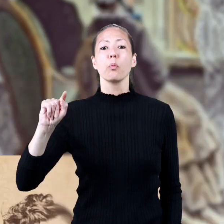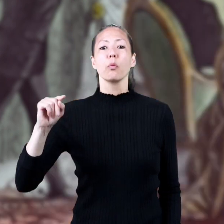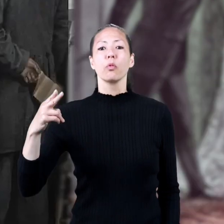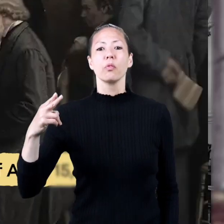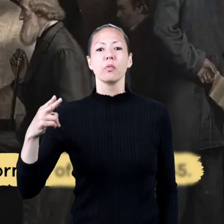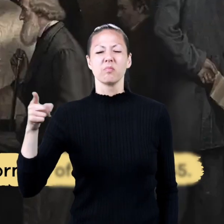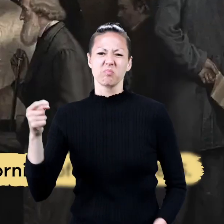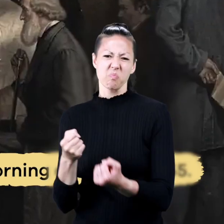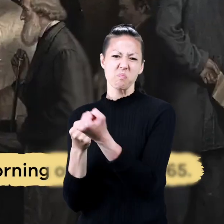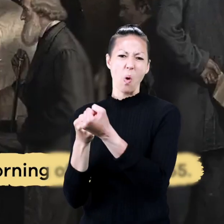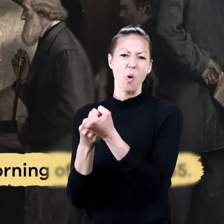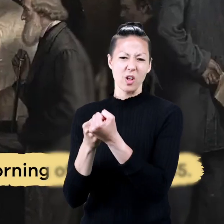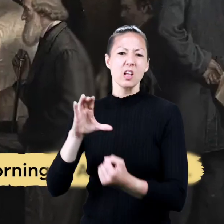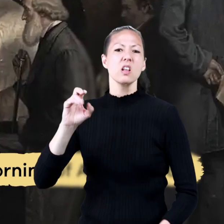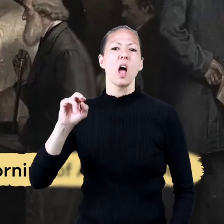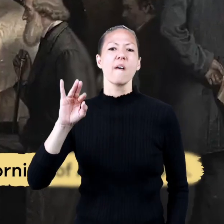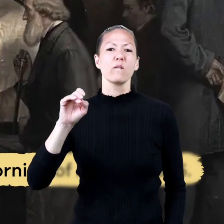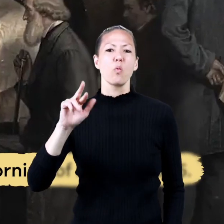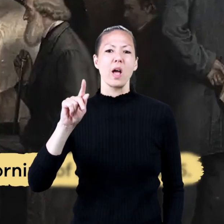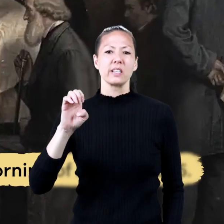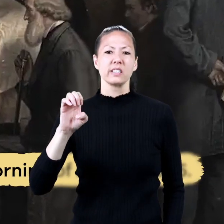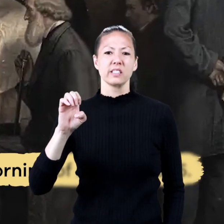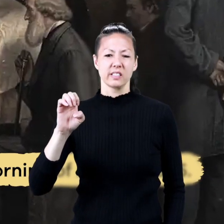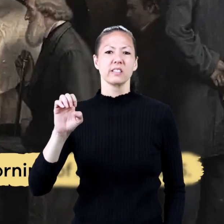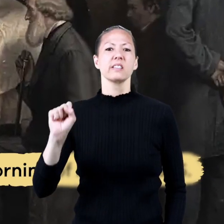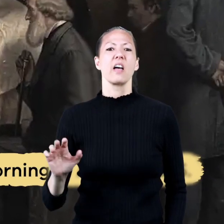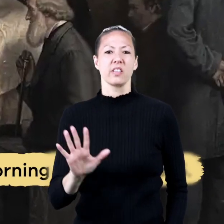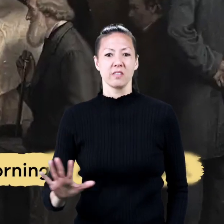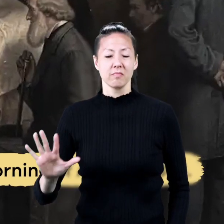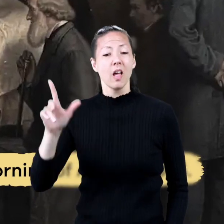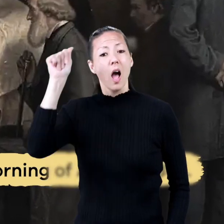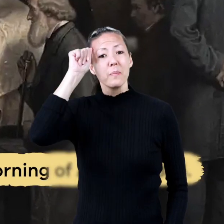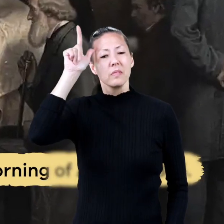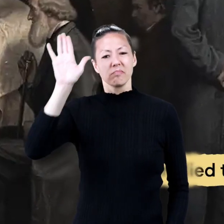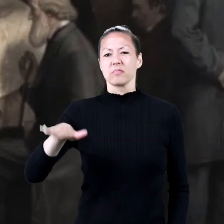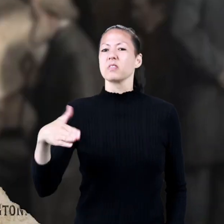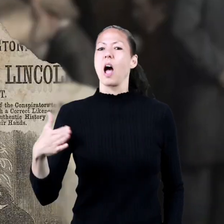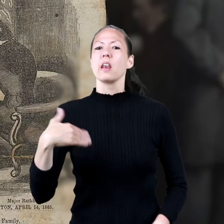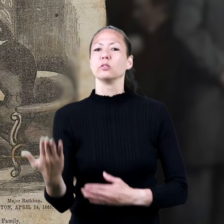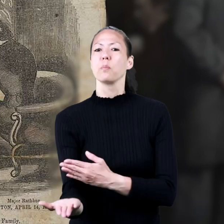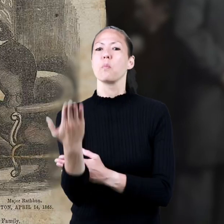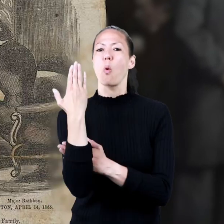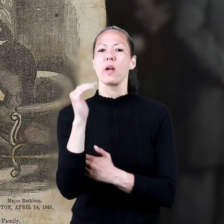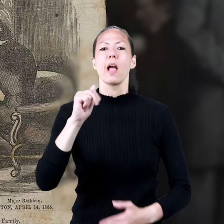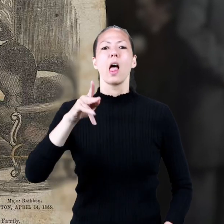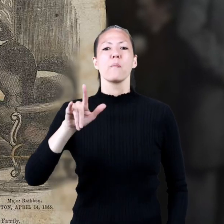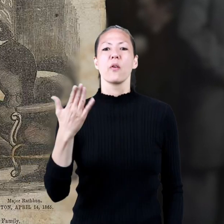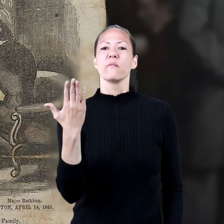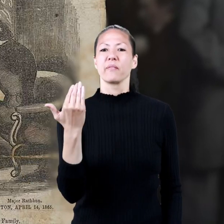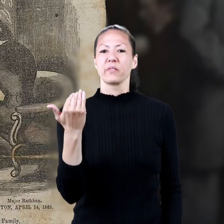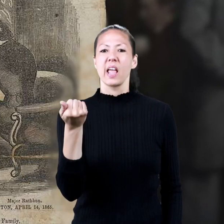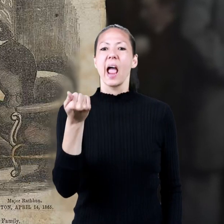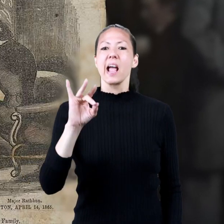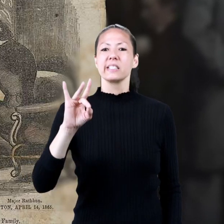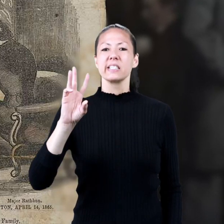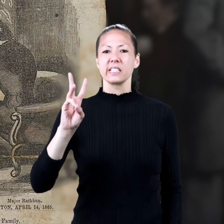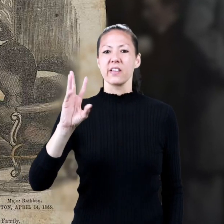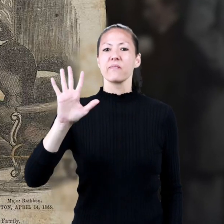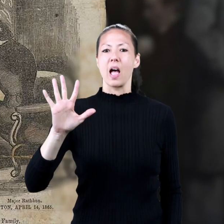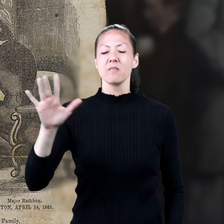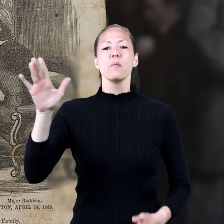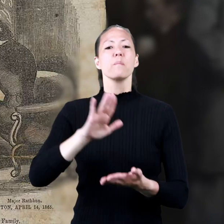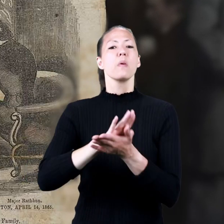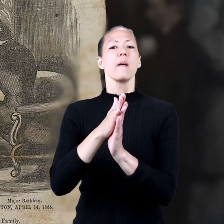cause. Lincoln died the morning of April 15, 1865, becoming the first U.S. president to